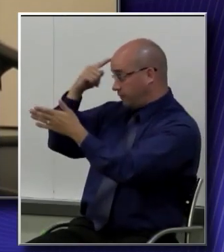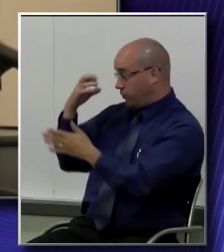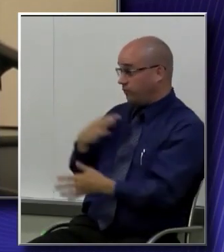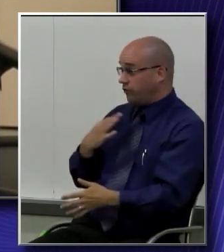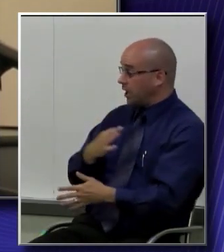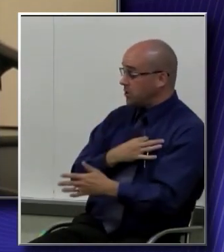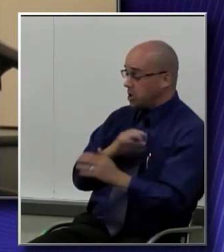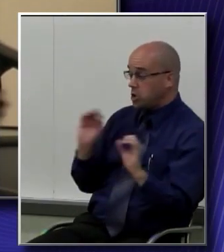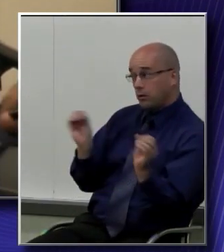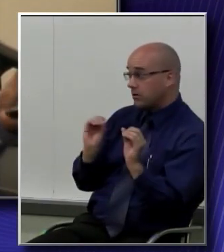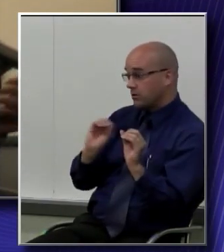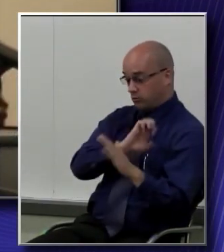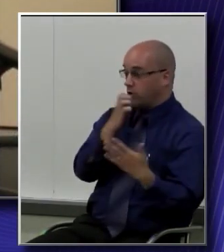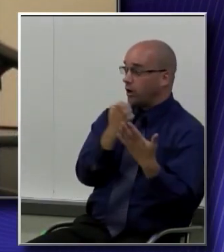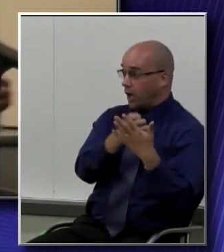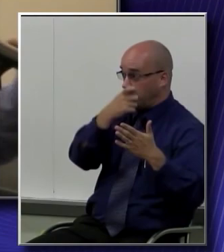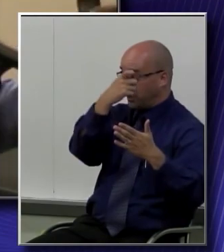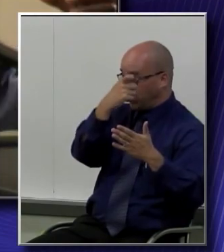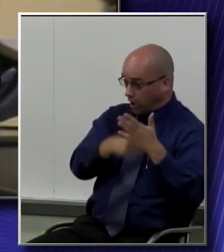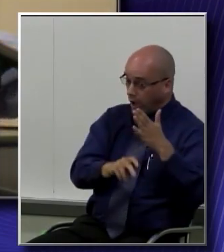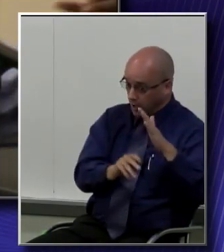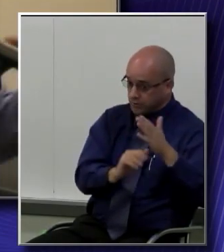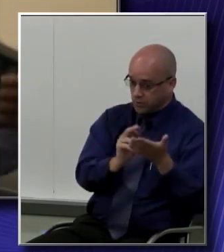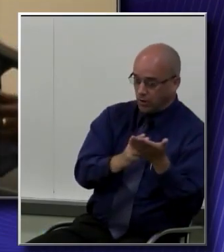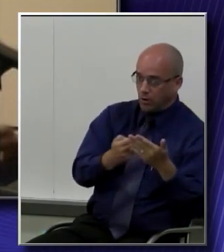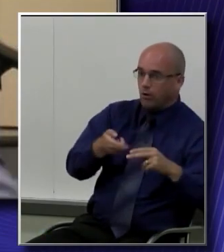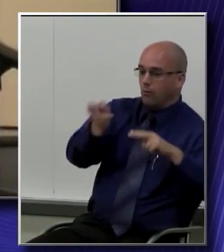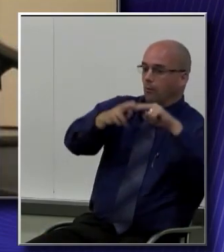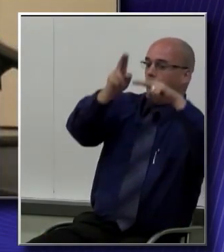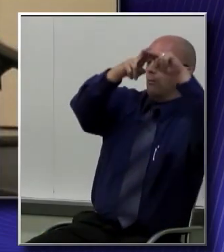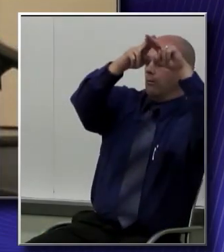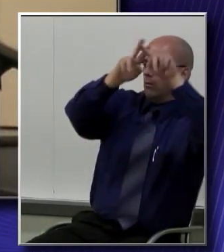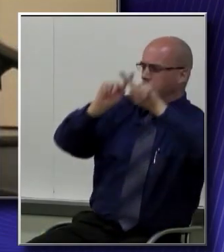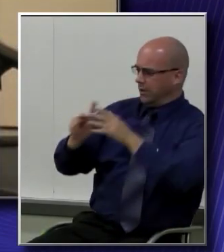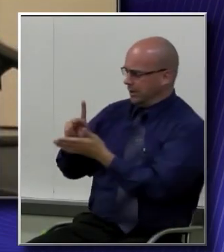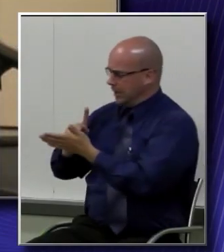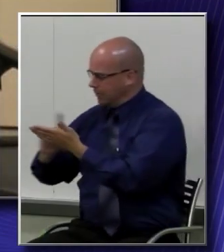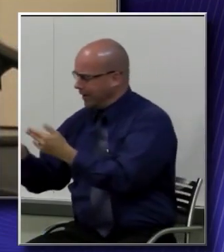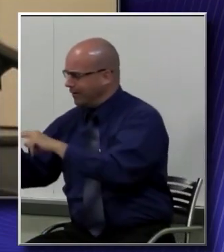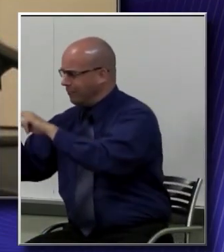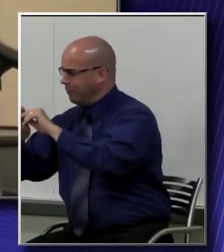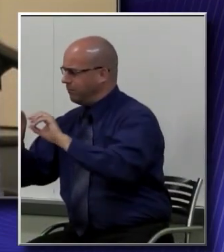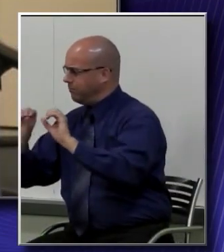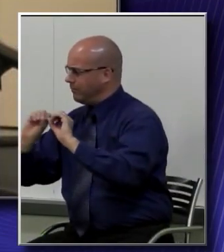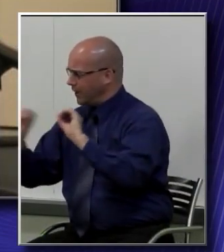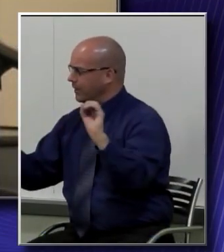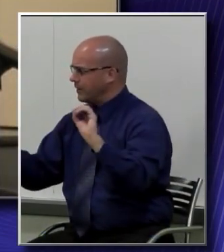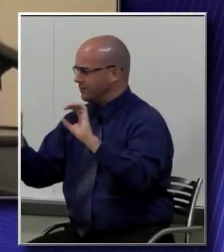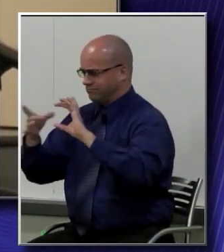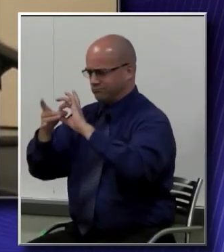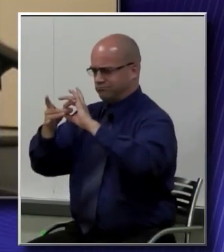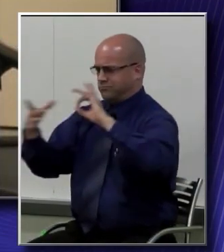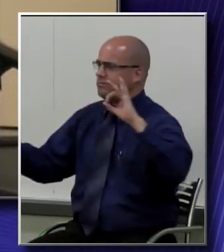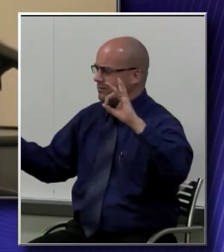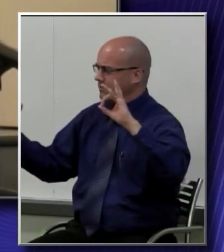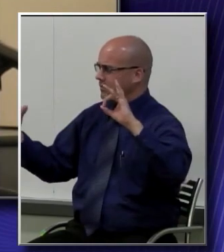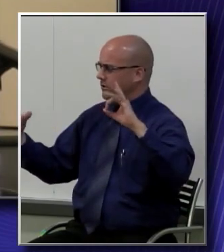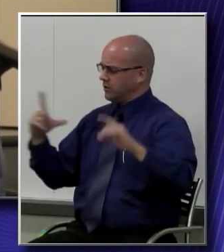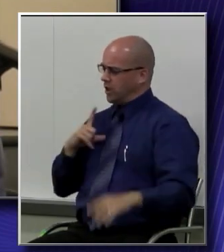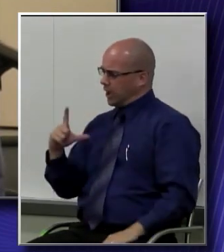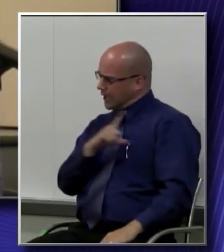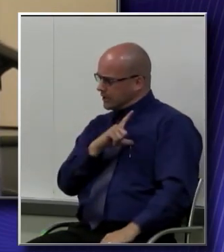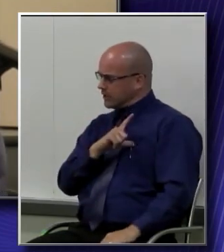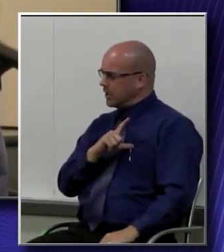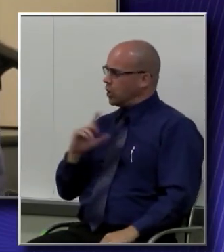has increased, but there's a disconnect between the legislature, the Board of Governors, Board